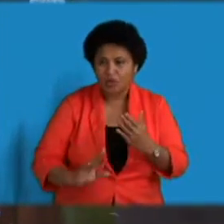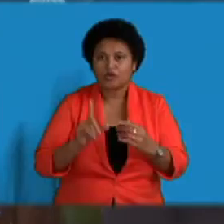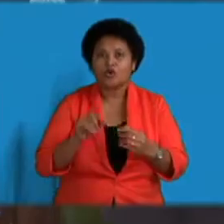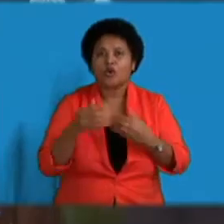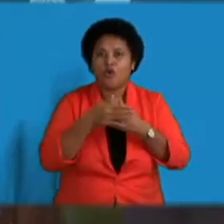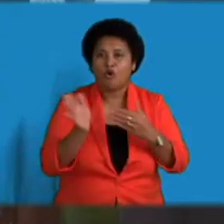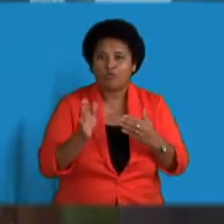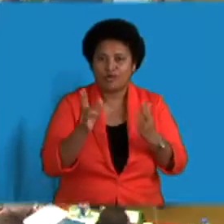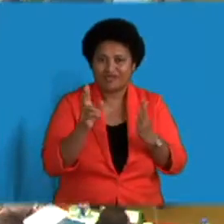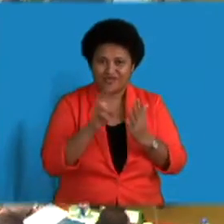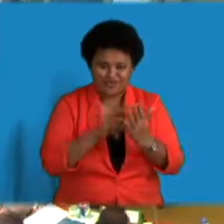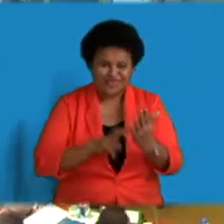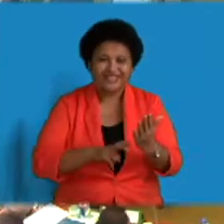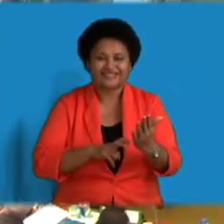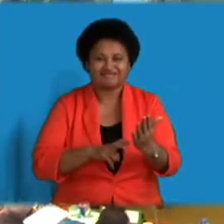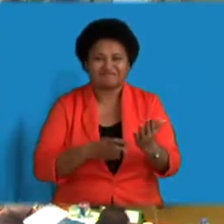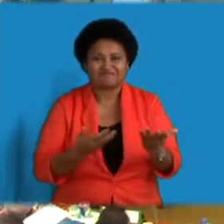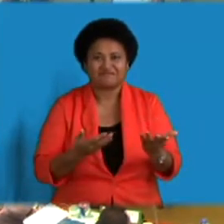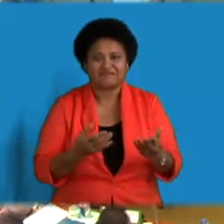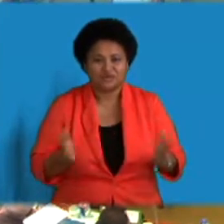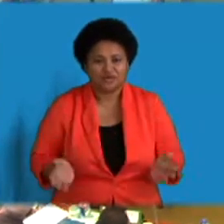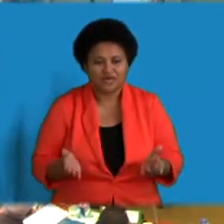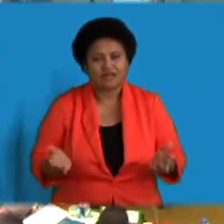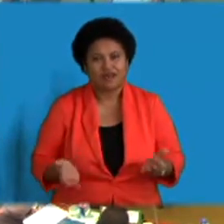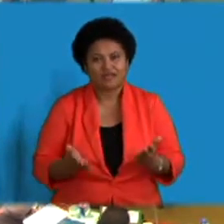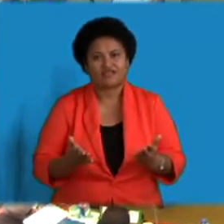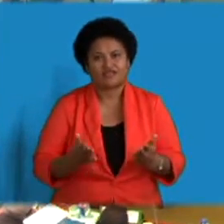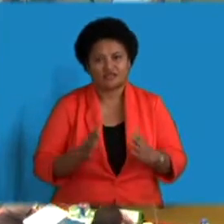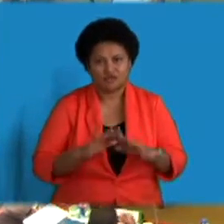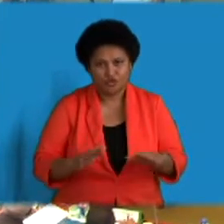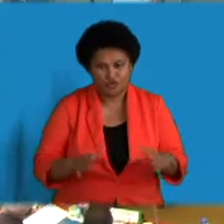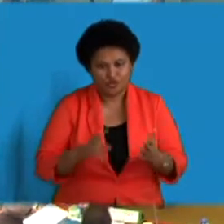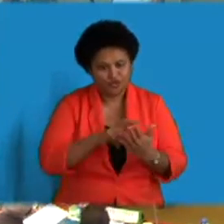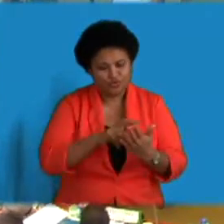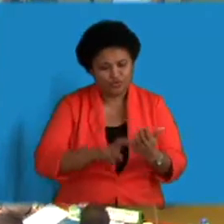reading. Thank you. Honorable Librarian.